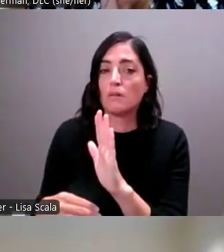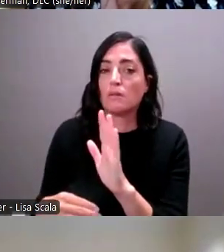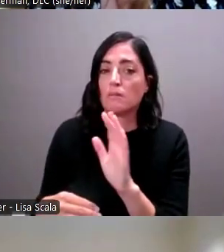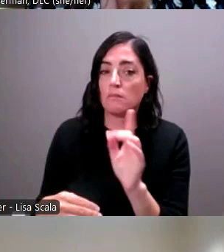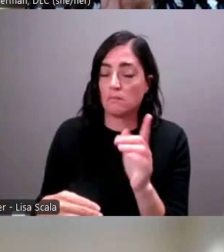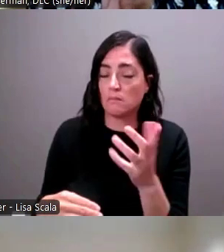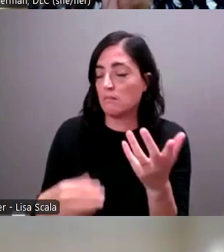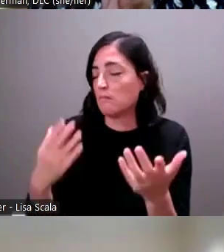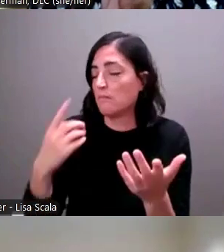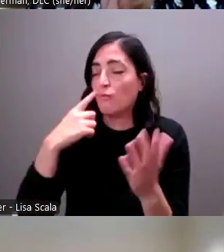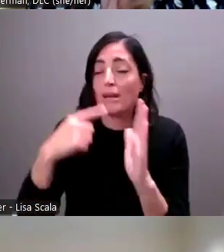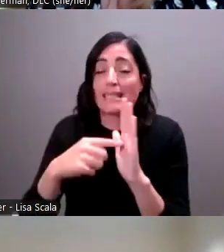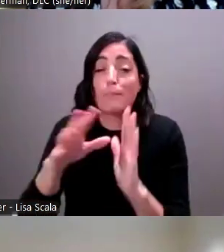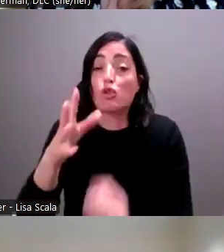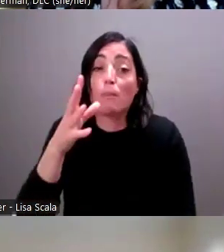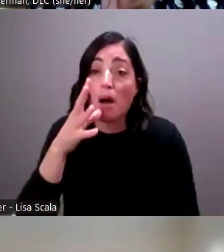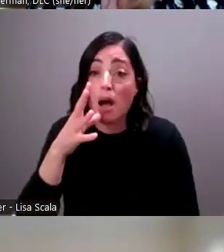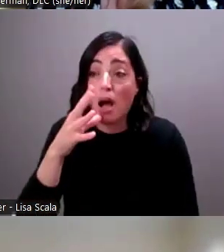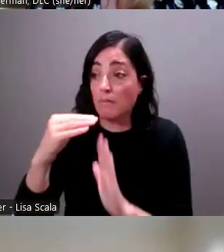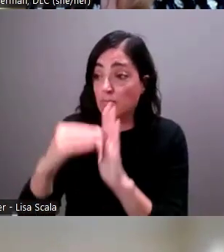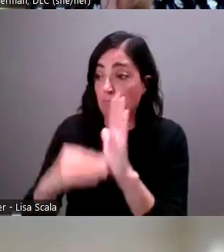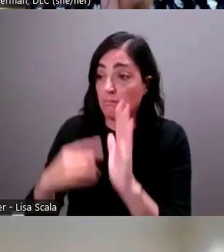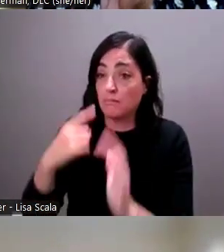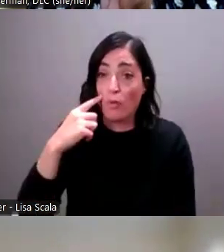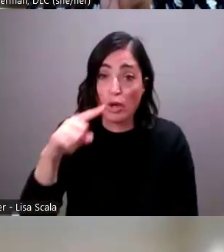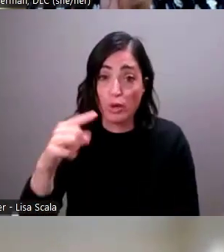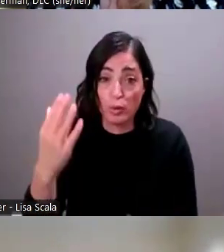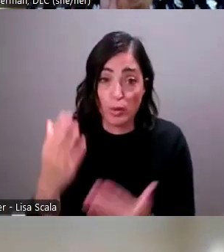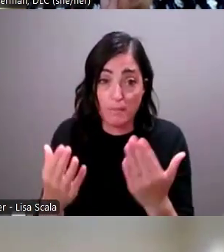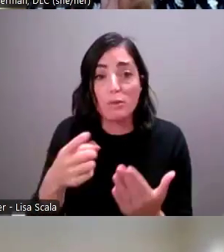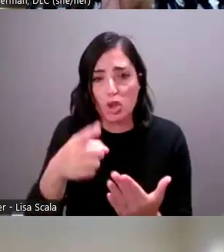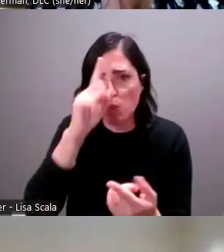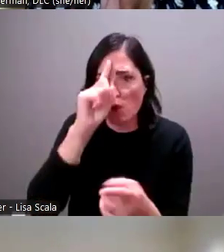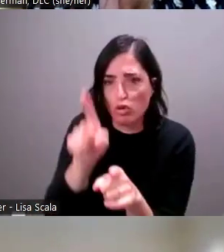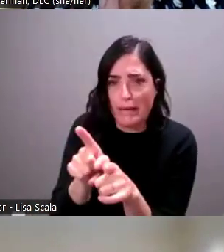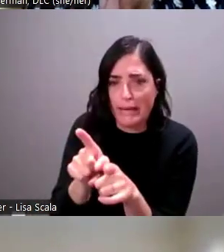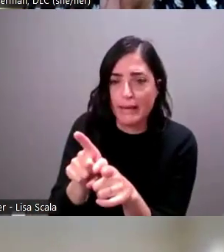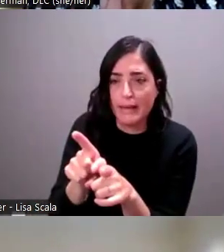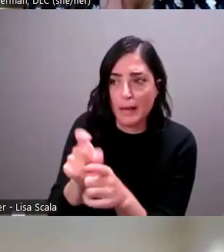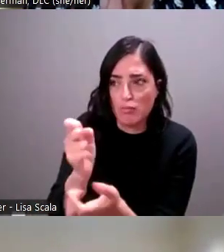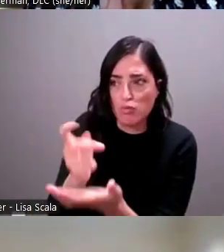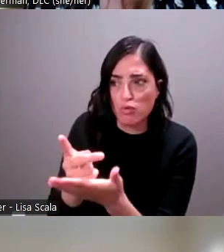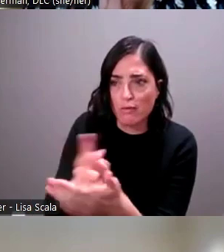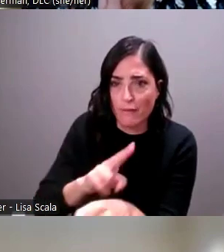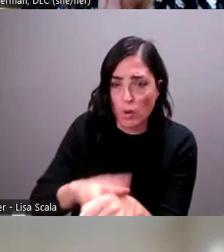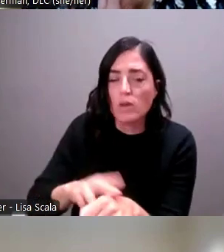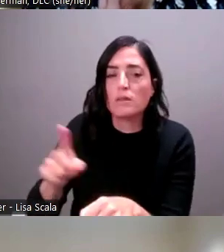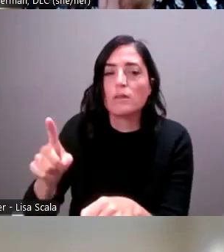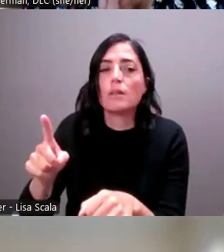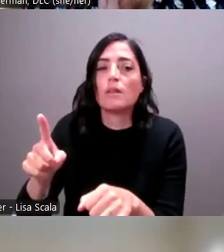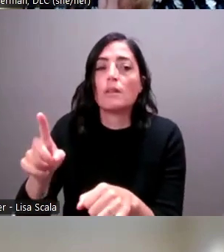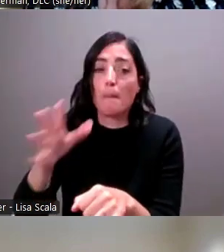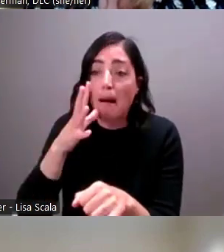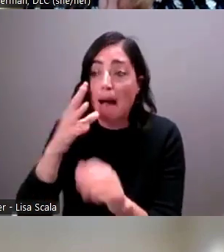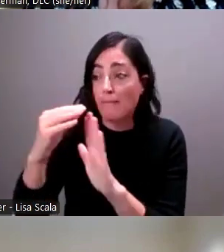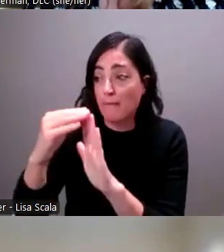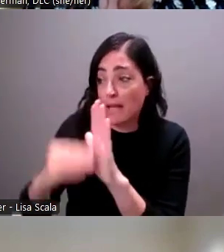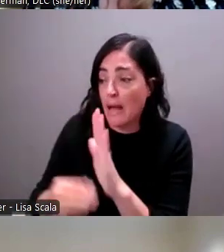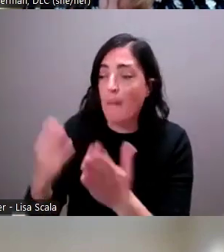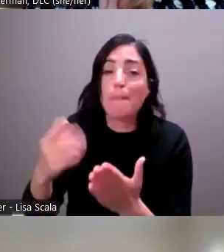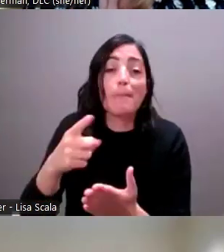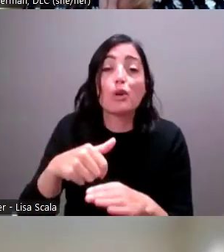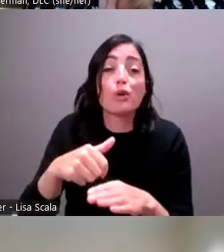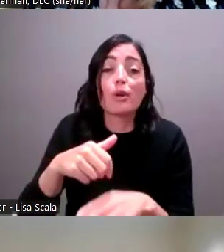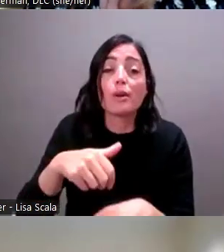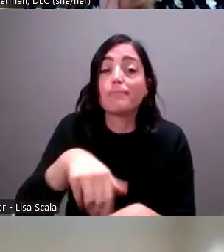your mom is doing it for you, with your consent, of course, and you're away at college